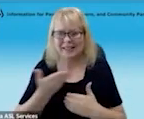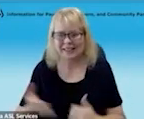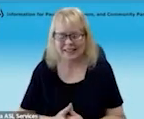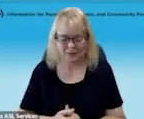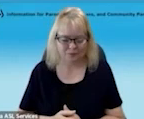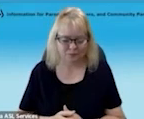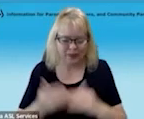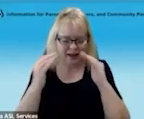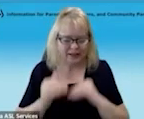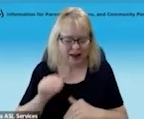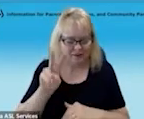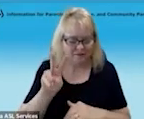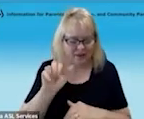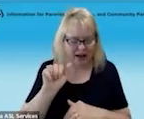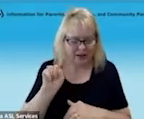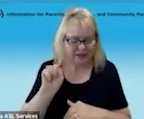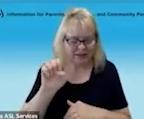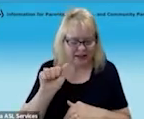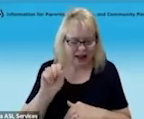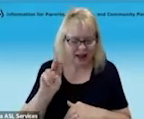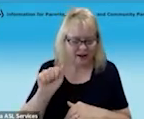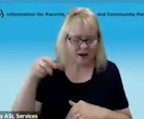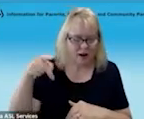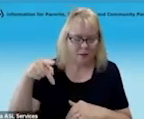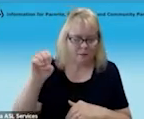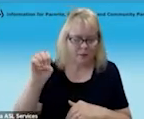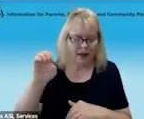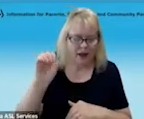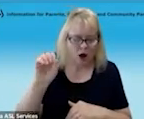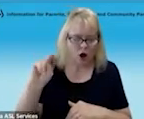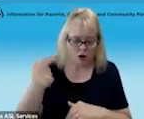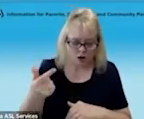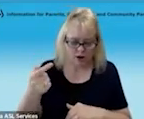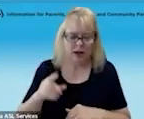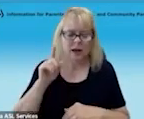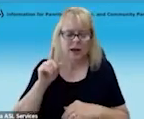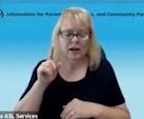territories to improve behavioral health and empower community residents.